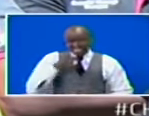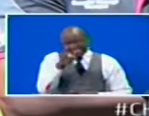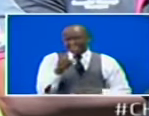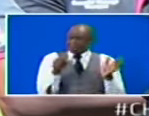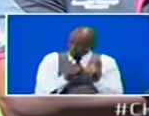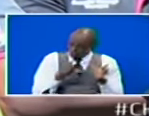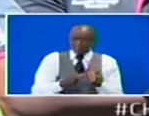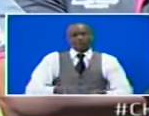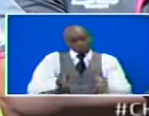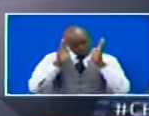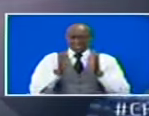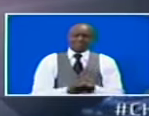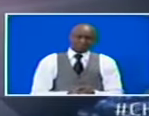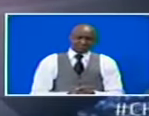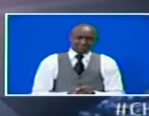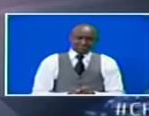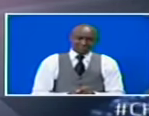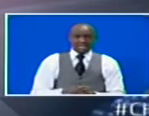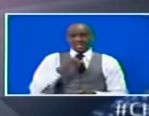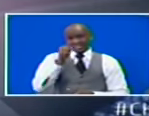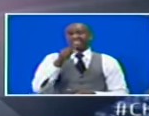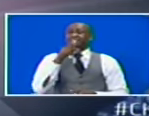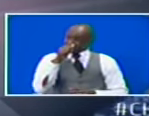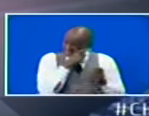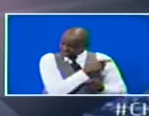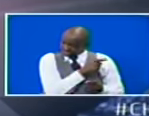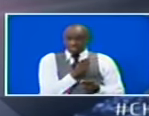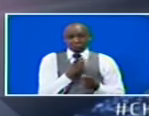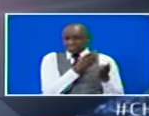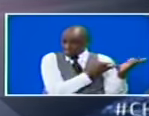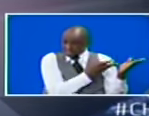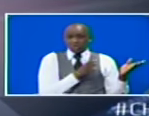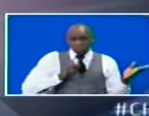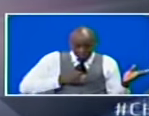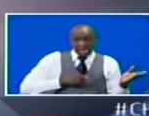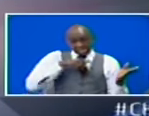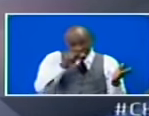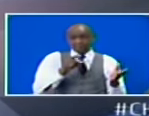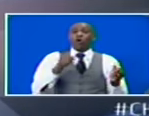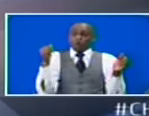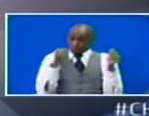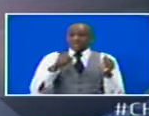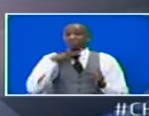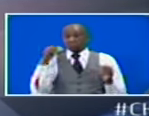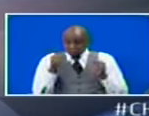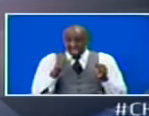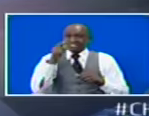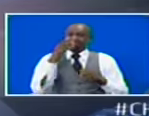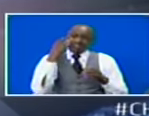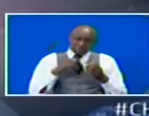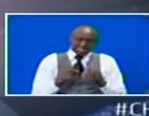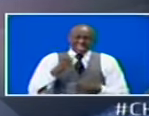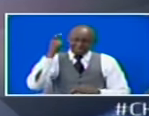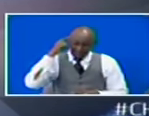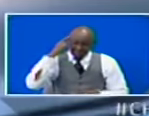ya barabara. Sarah Acheng was also among those who visited Gilgil mortuary. Fighting tears, she recalls the